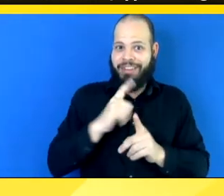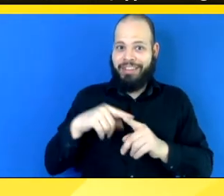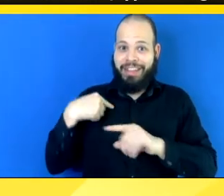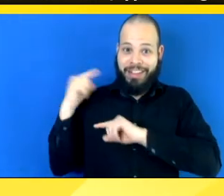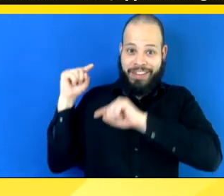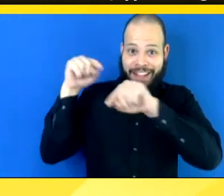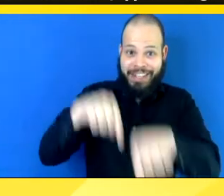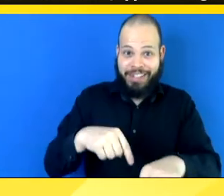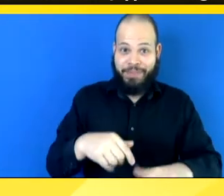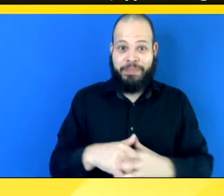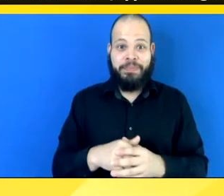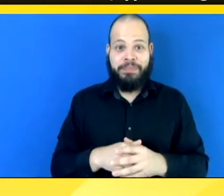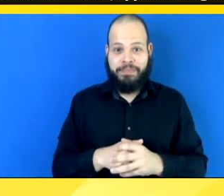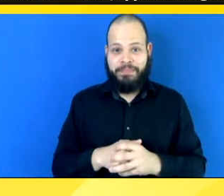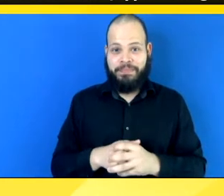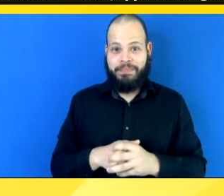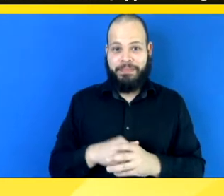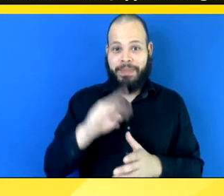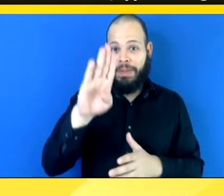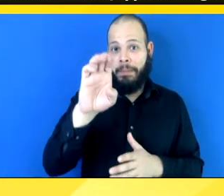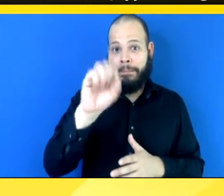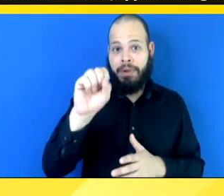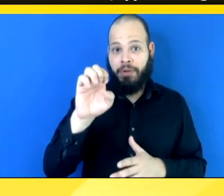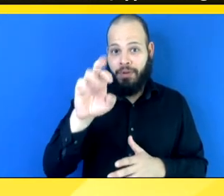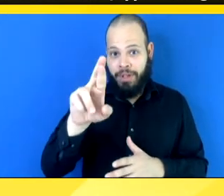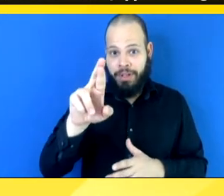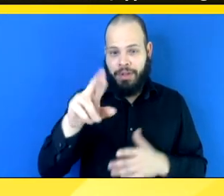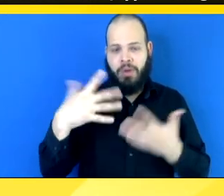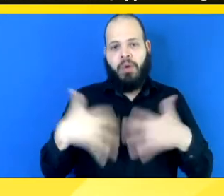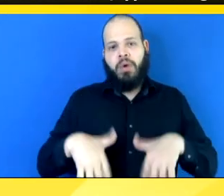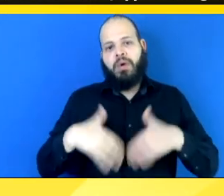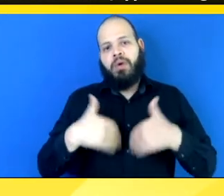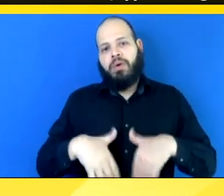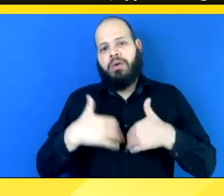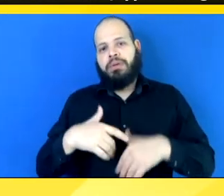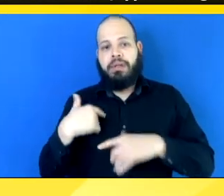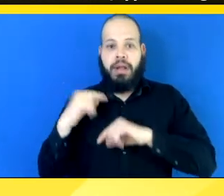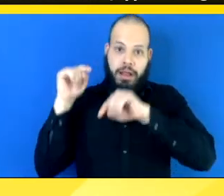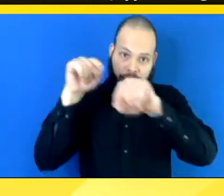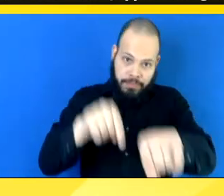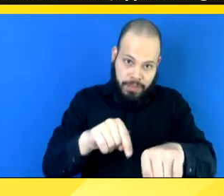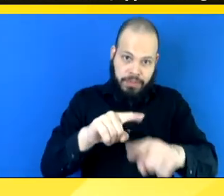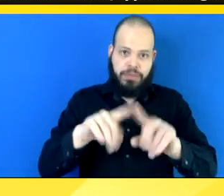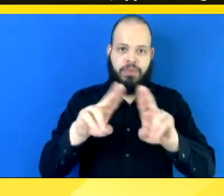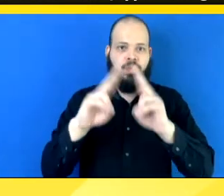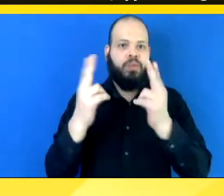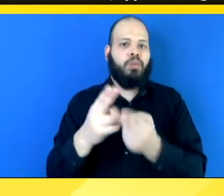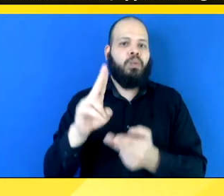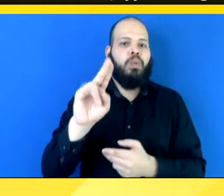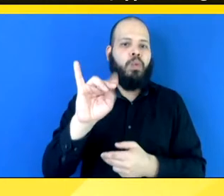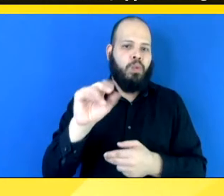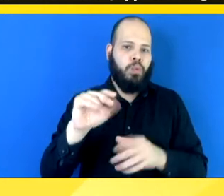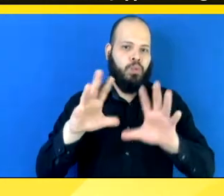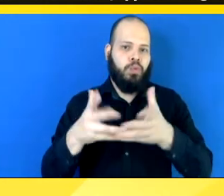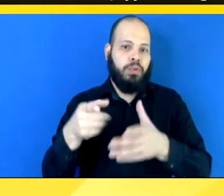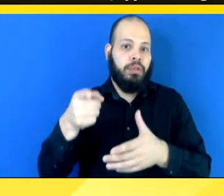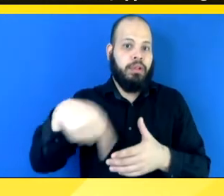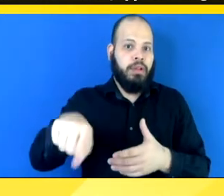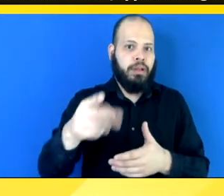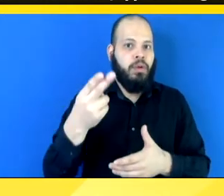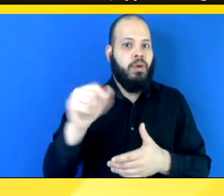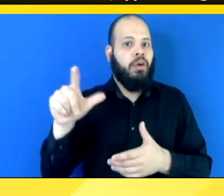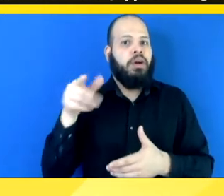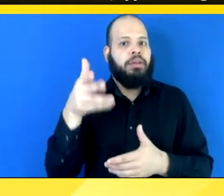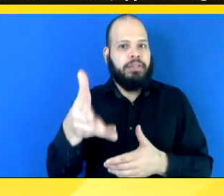a real privilege to go to this union hall, this RWDSU union hall, that Randy Hadley oversees as the